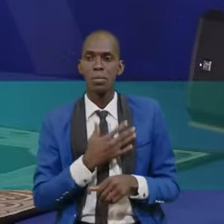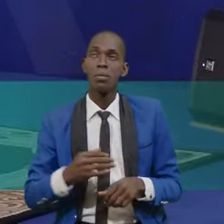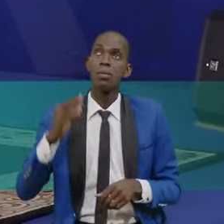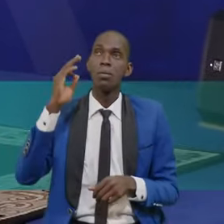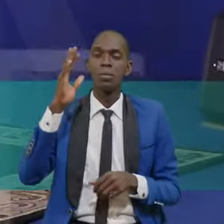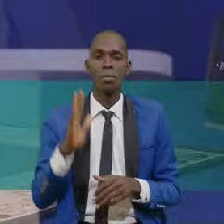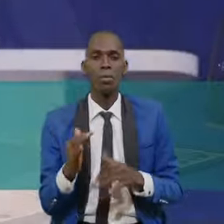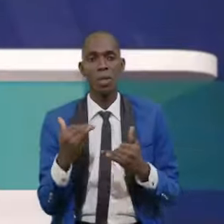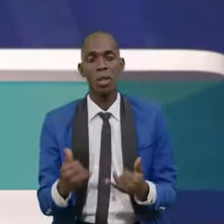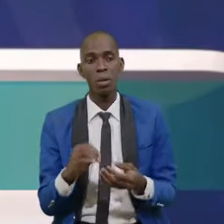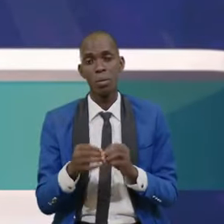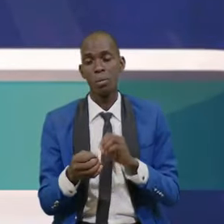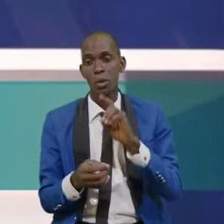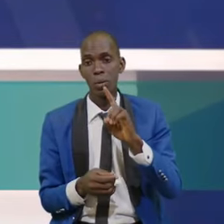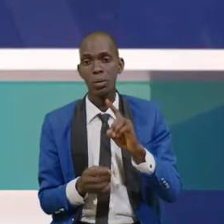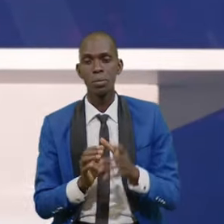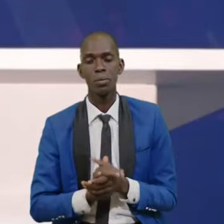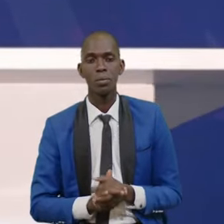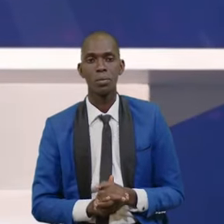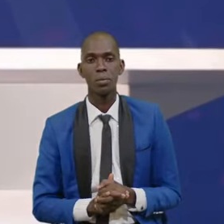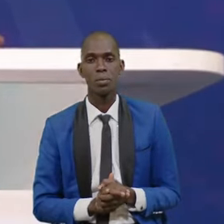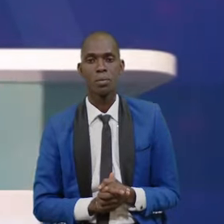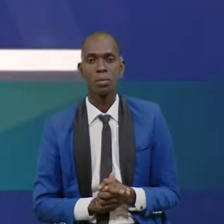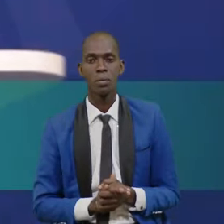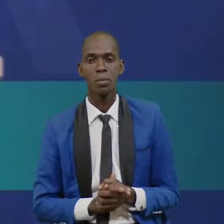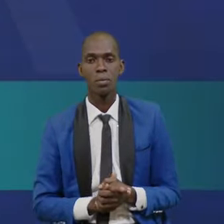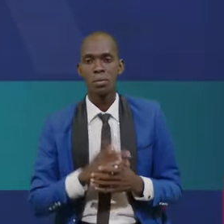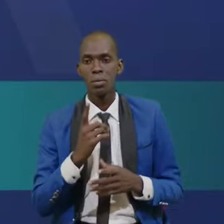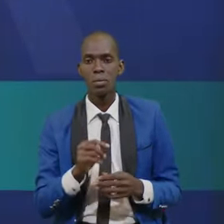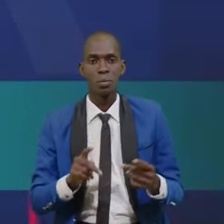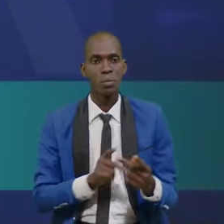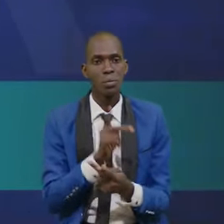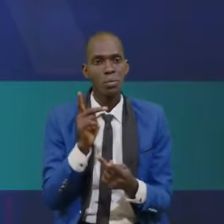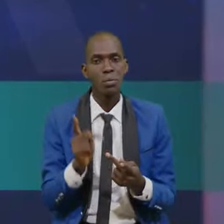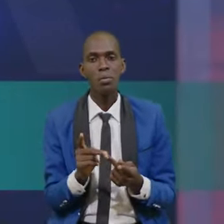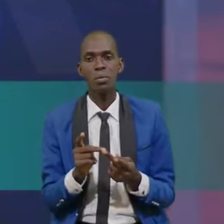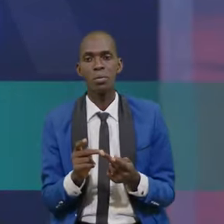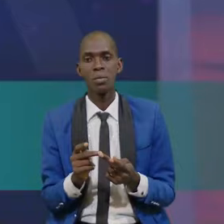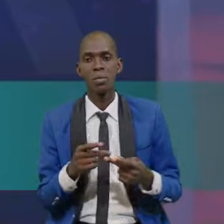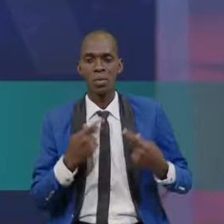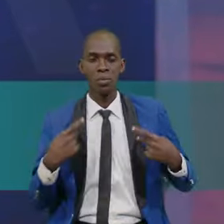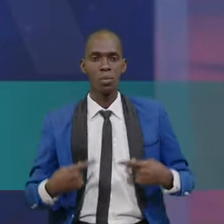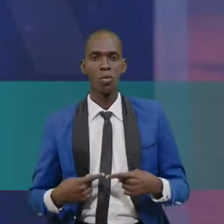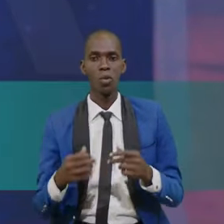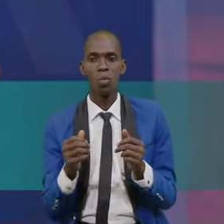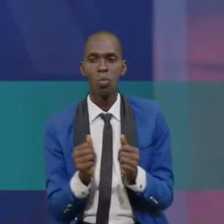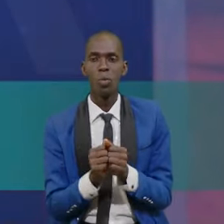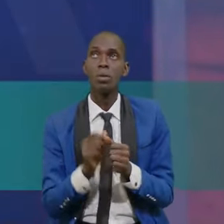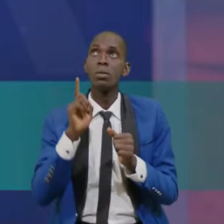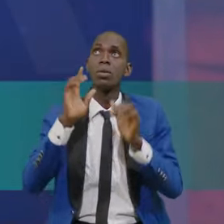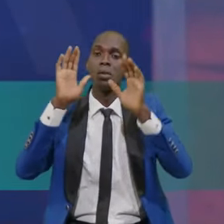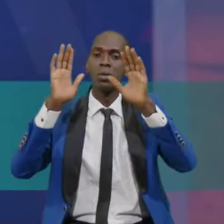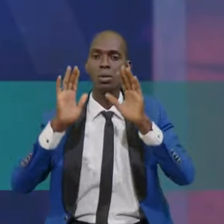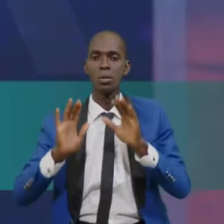one. Number one, we're looking at the perfect priest with excellent